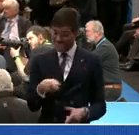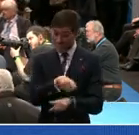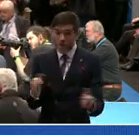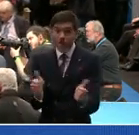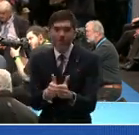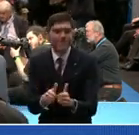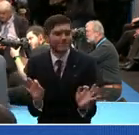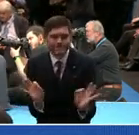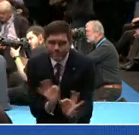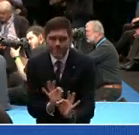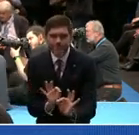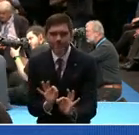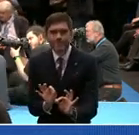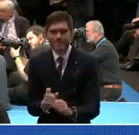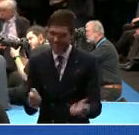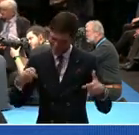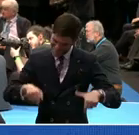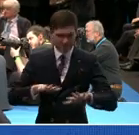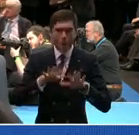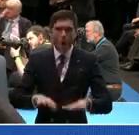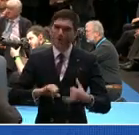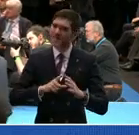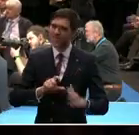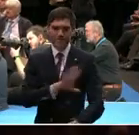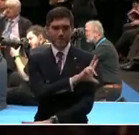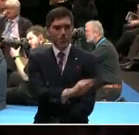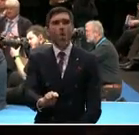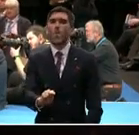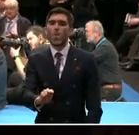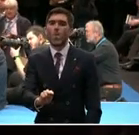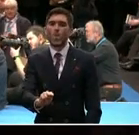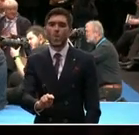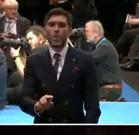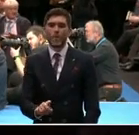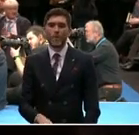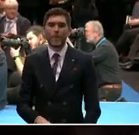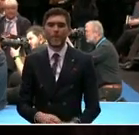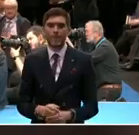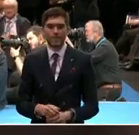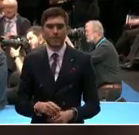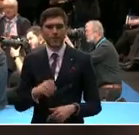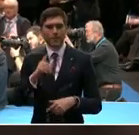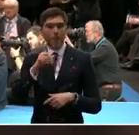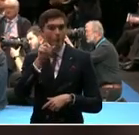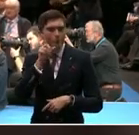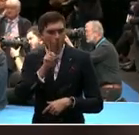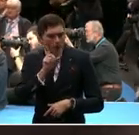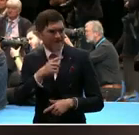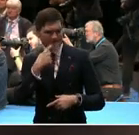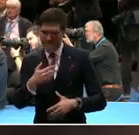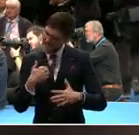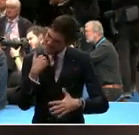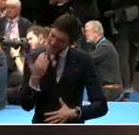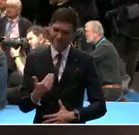consent. Well, not under this Home Secretary. Women and girls have said enough is enough.